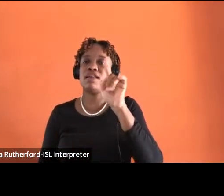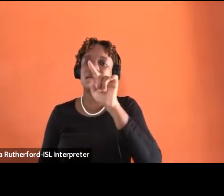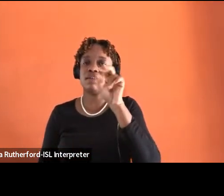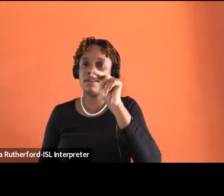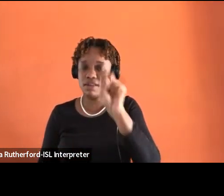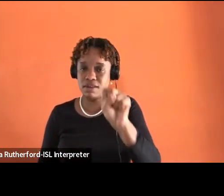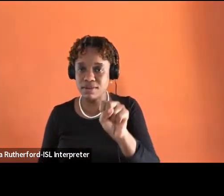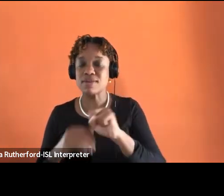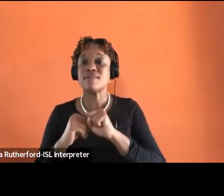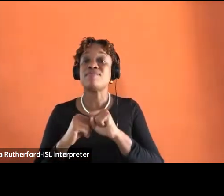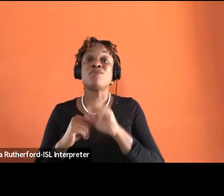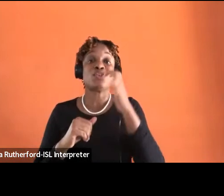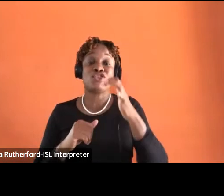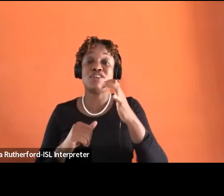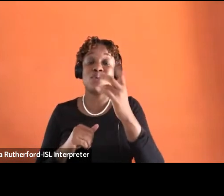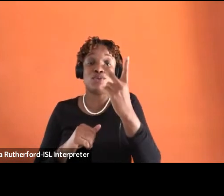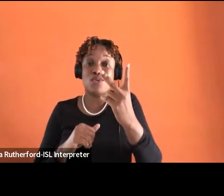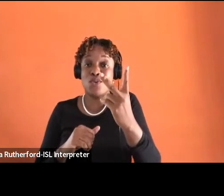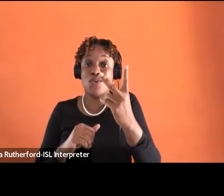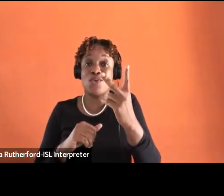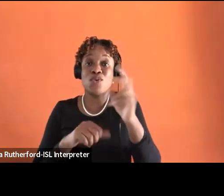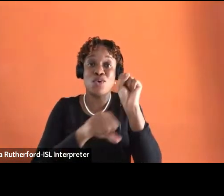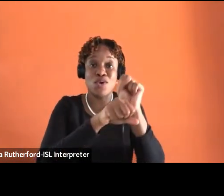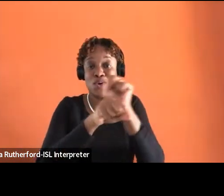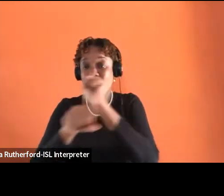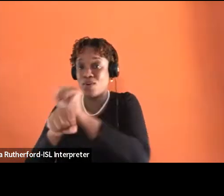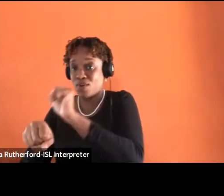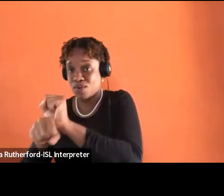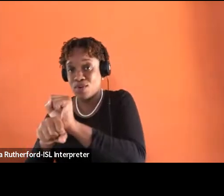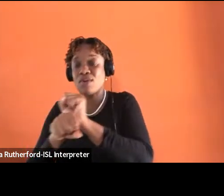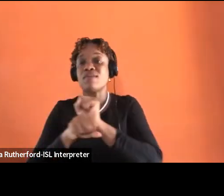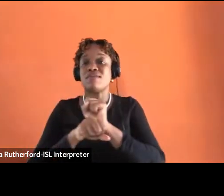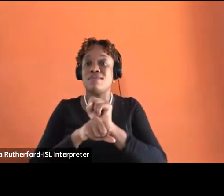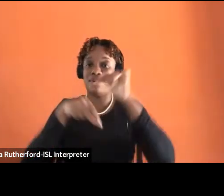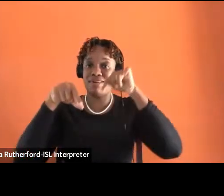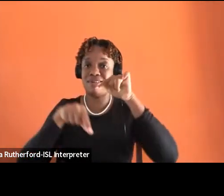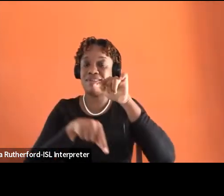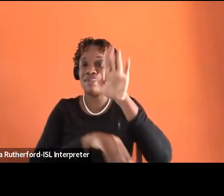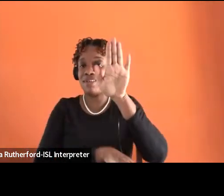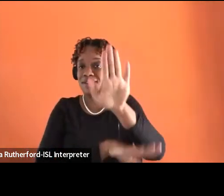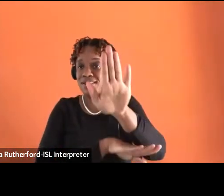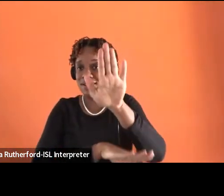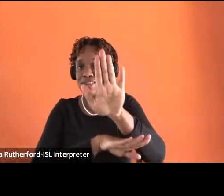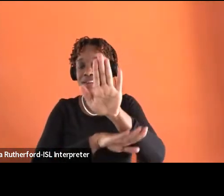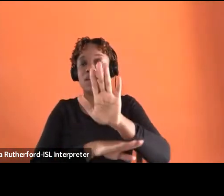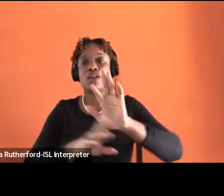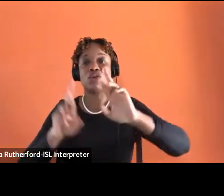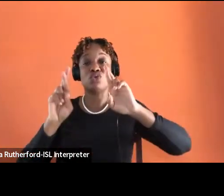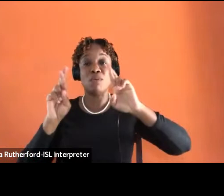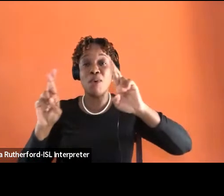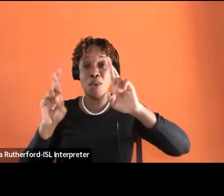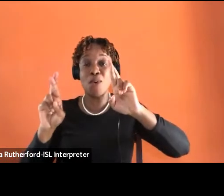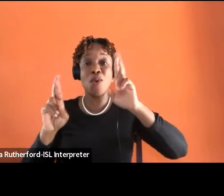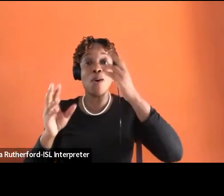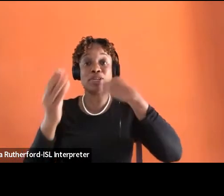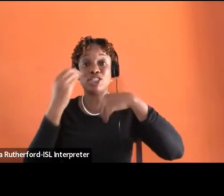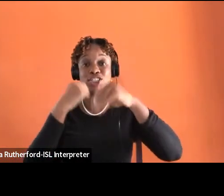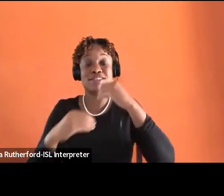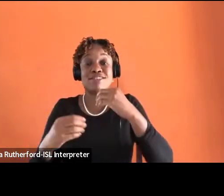am hoping that she has had a very healthy lunch.